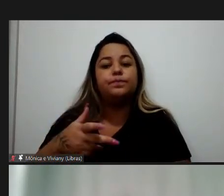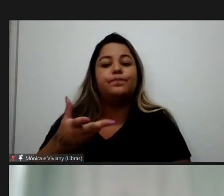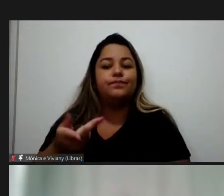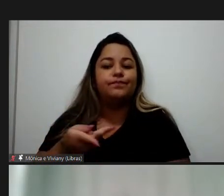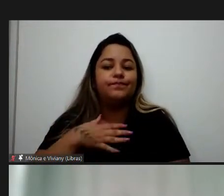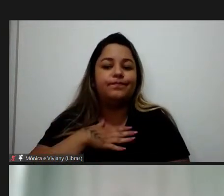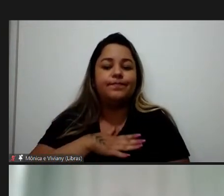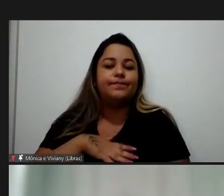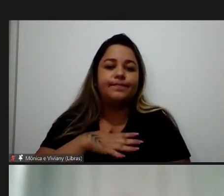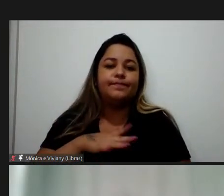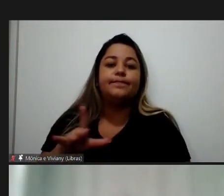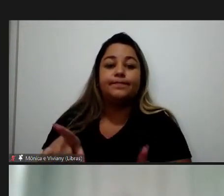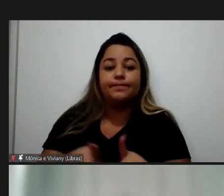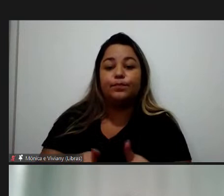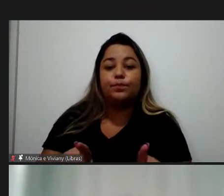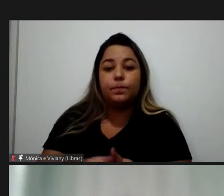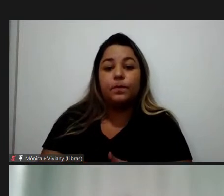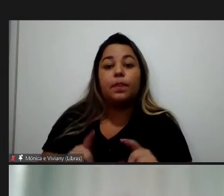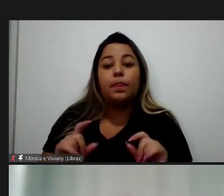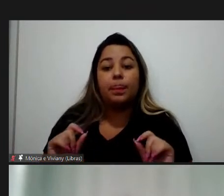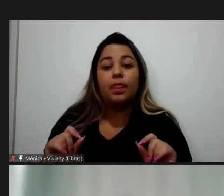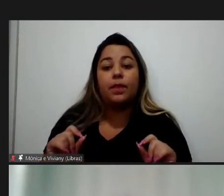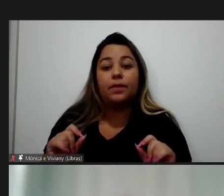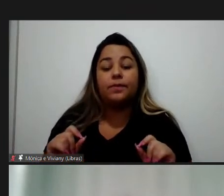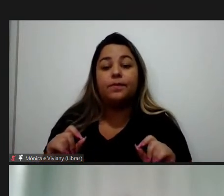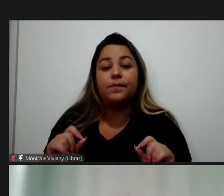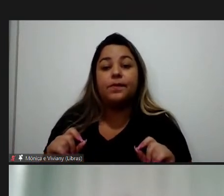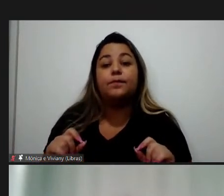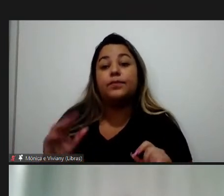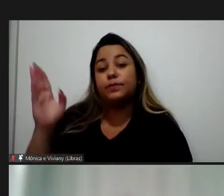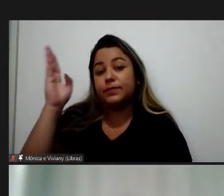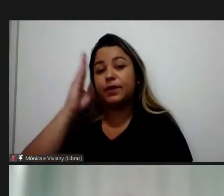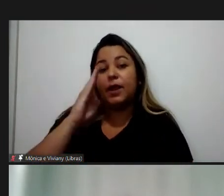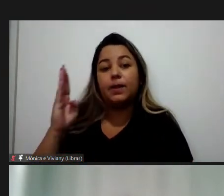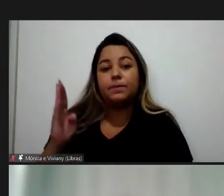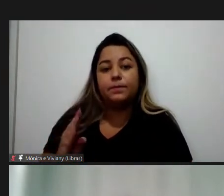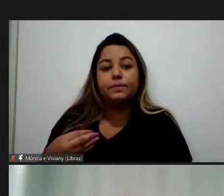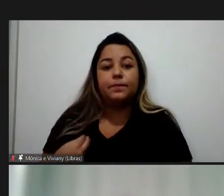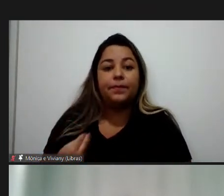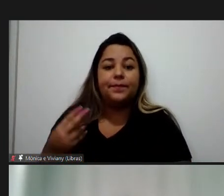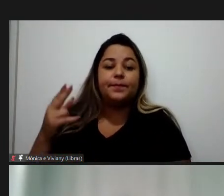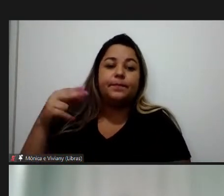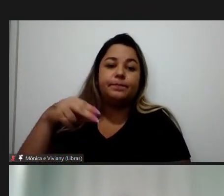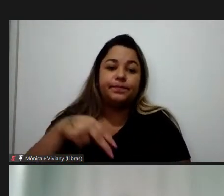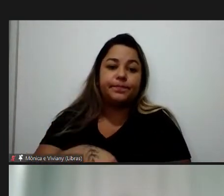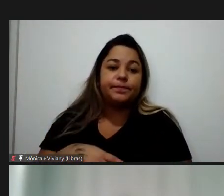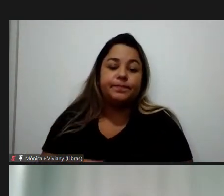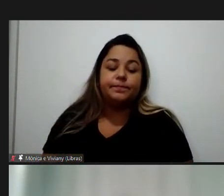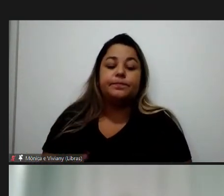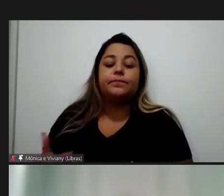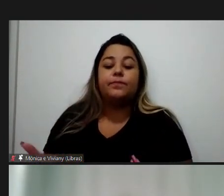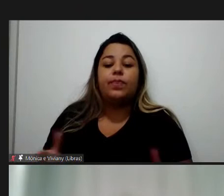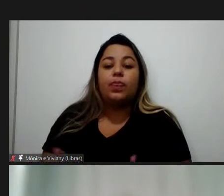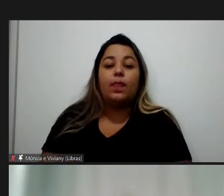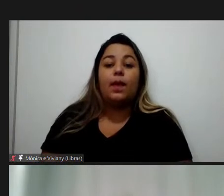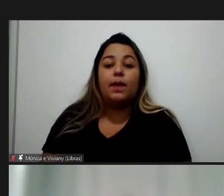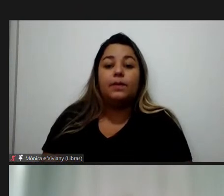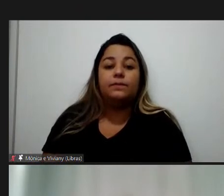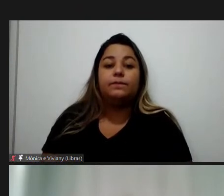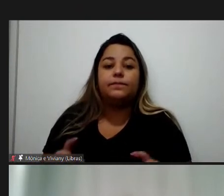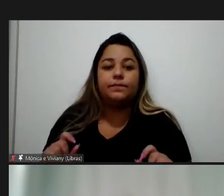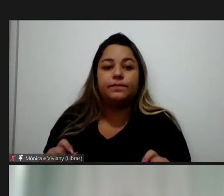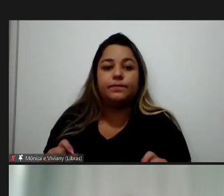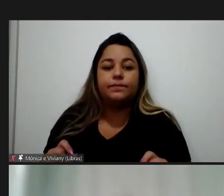council for the food and nutrition. What I would like to put here for the Brazilians that were present here, that to